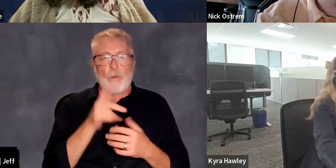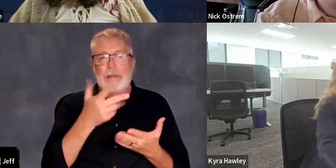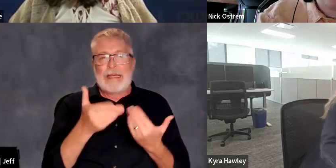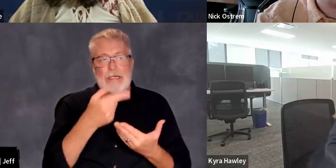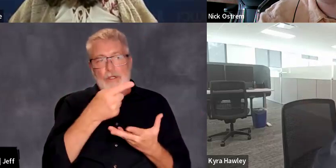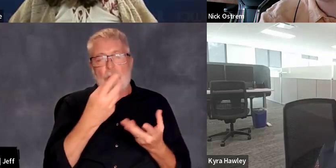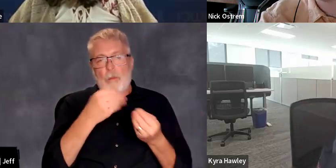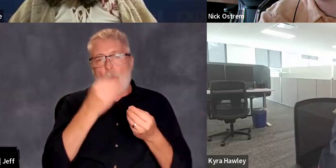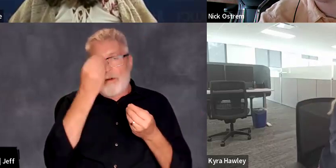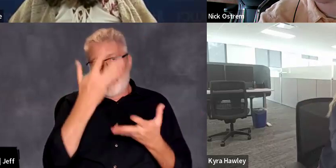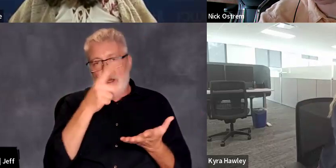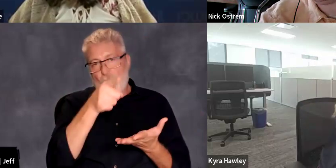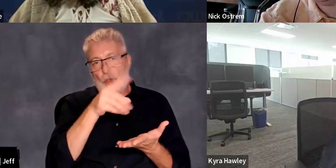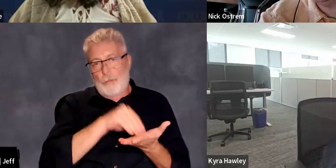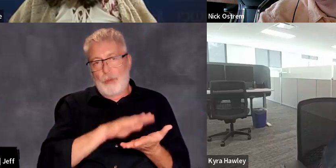more information you have.